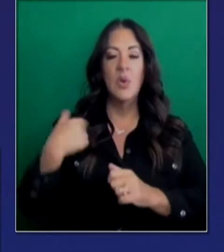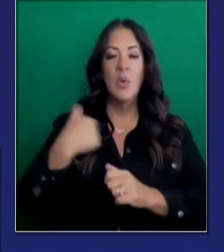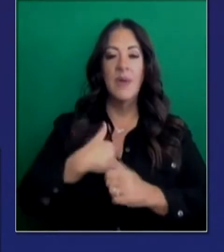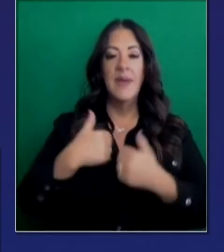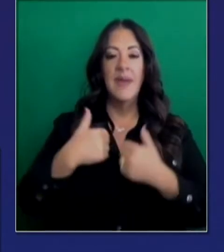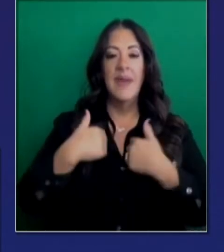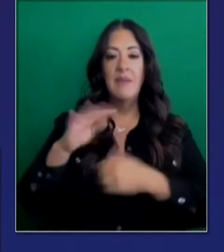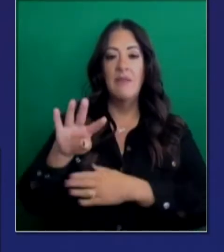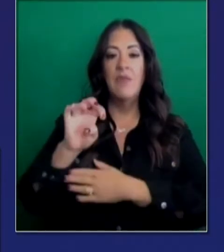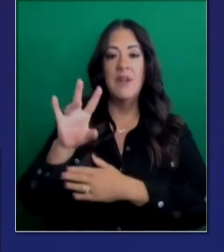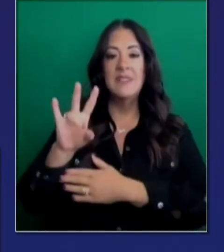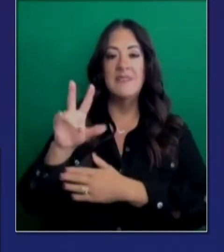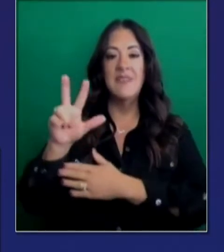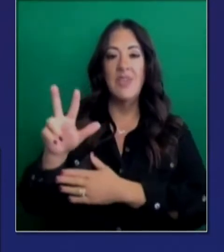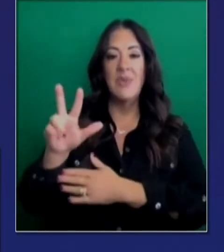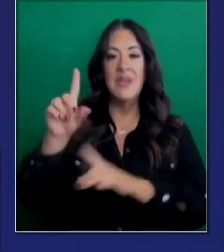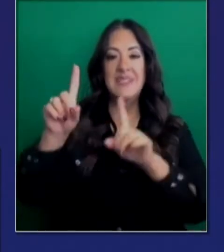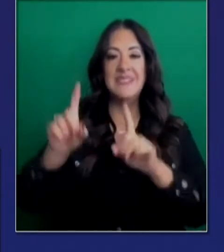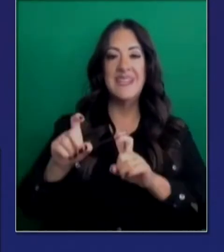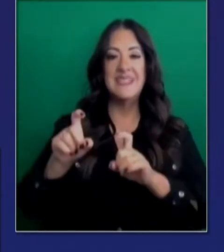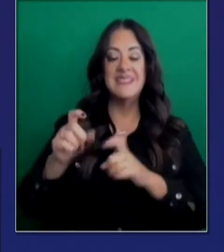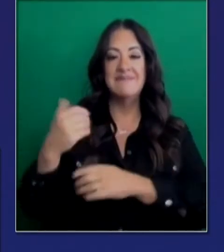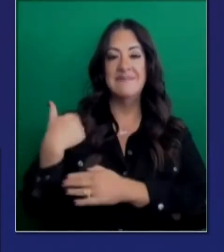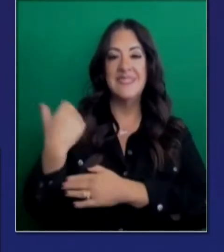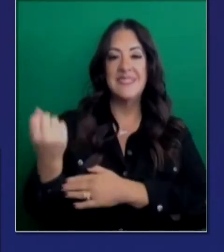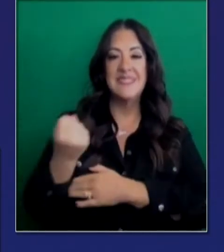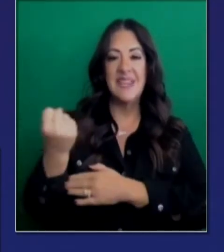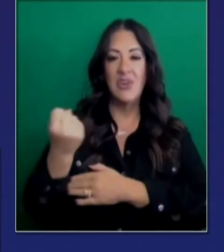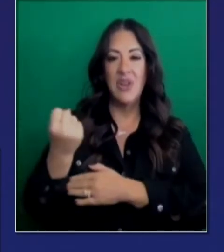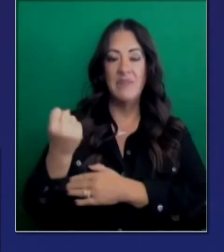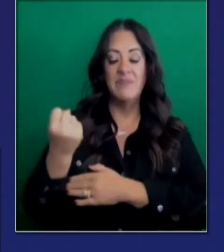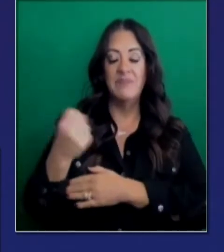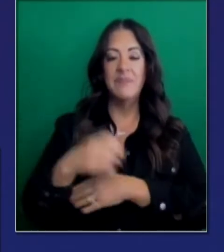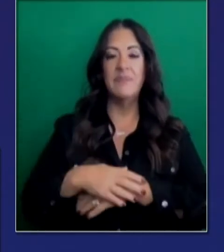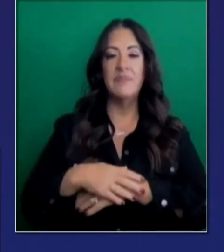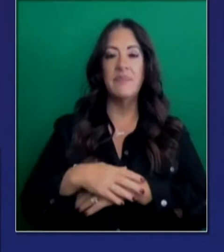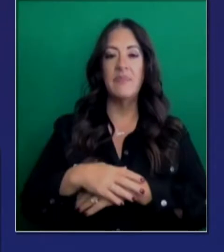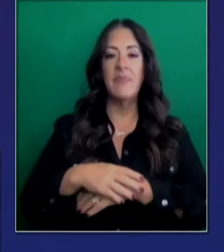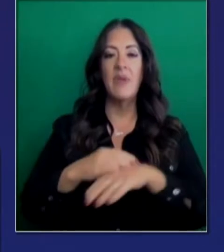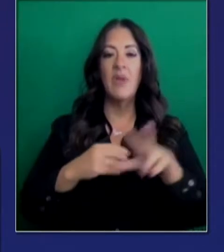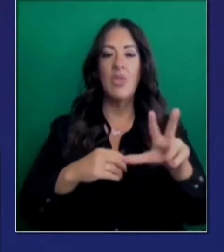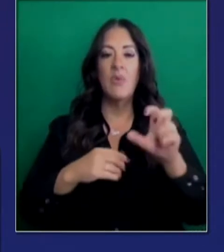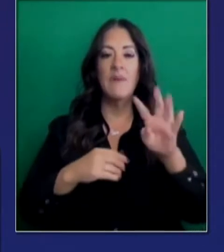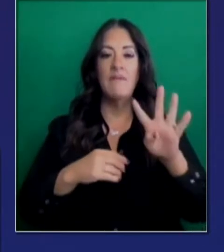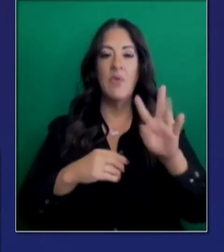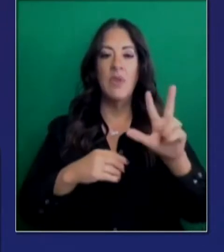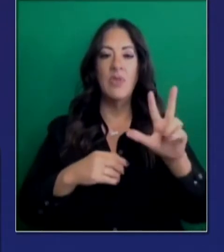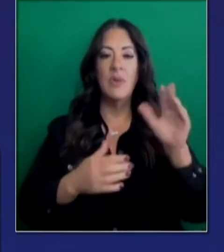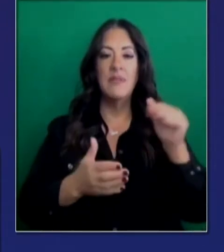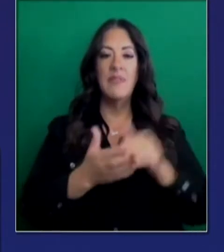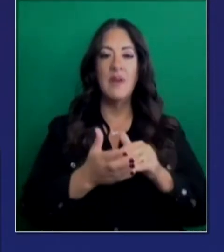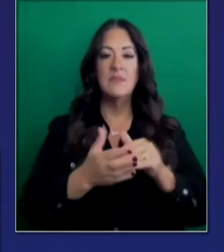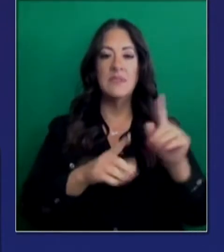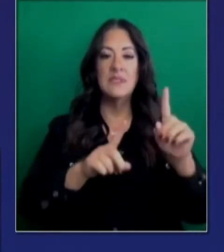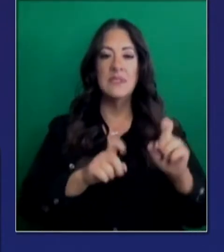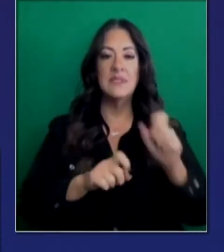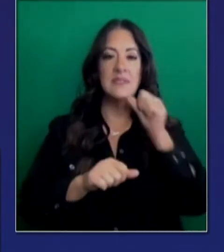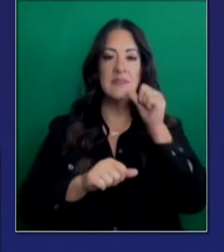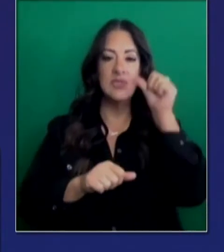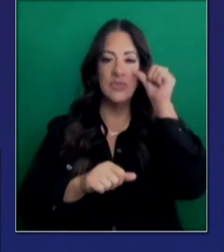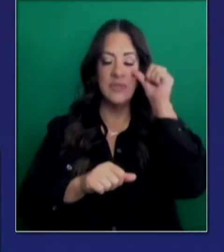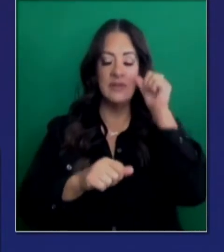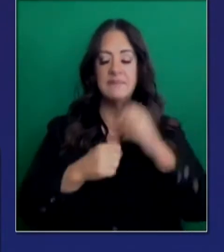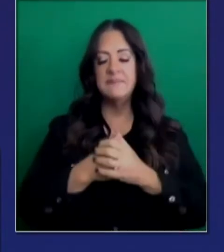473,000 tests on Saturday, about 343,000 tests yesterday. So we're seeing, after a little bit